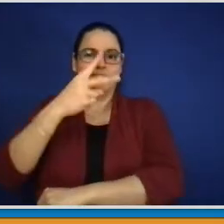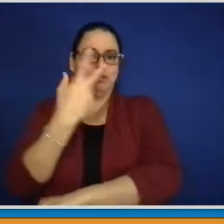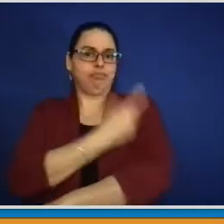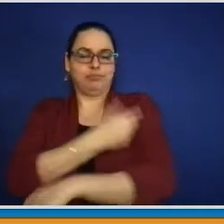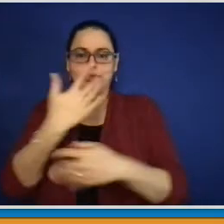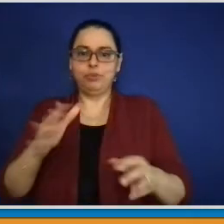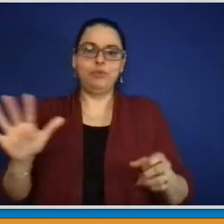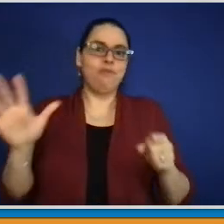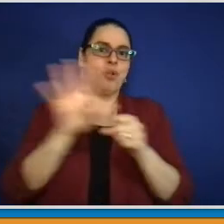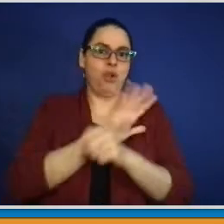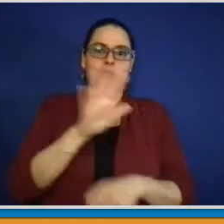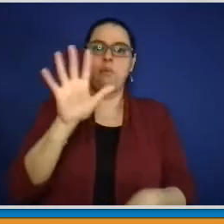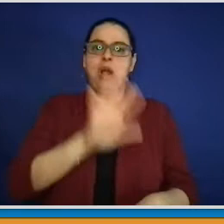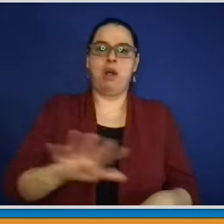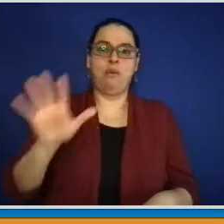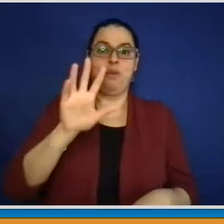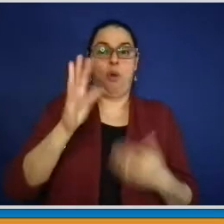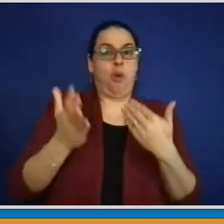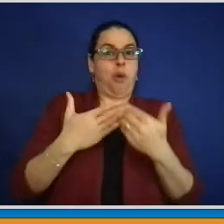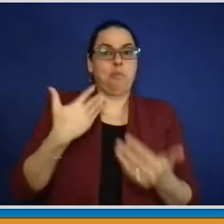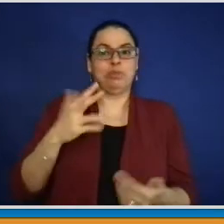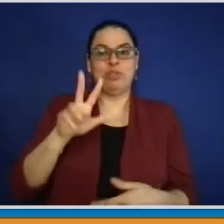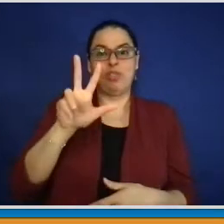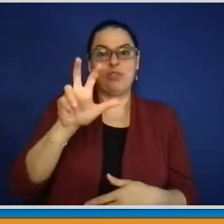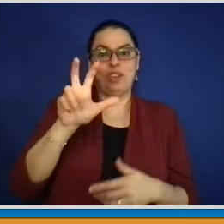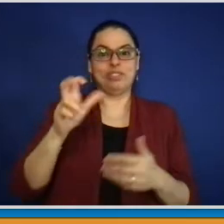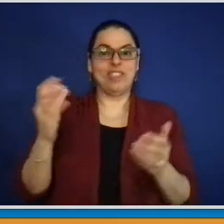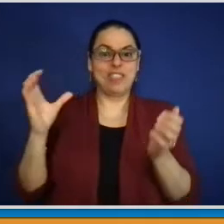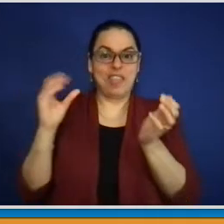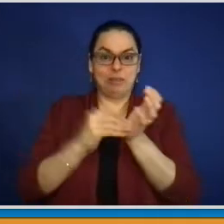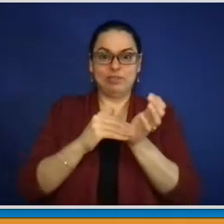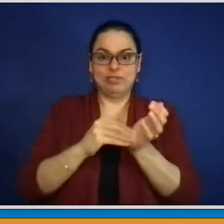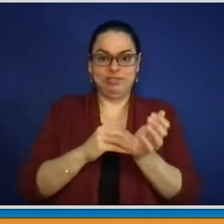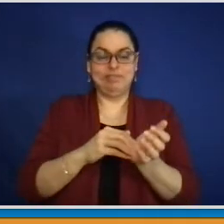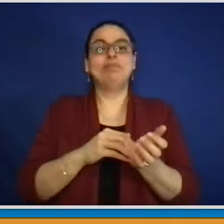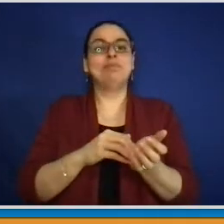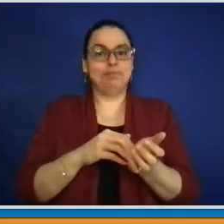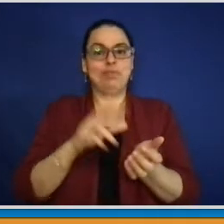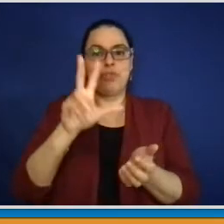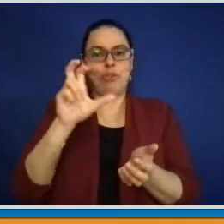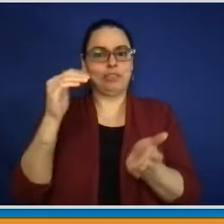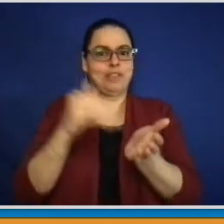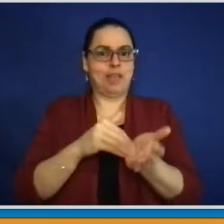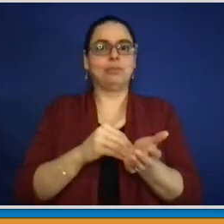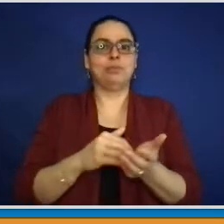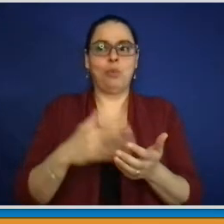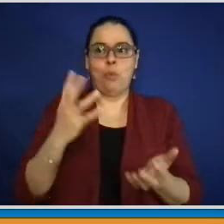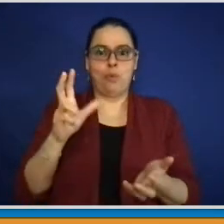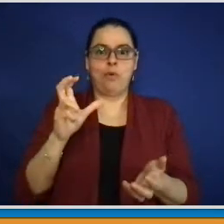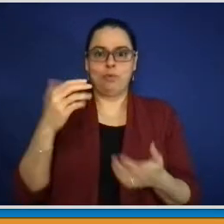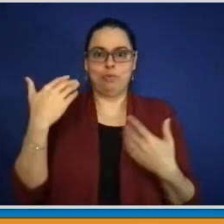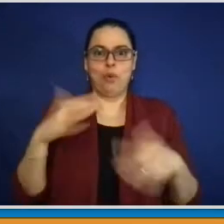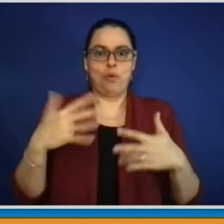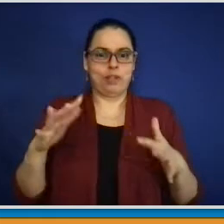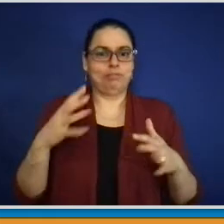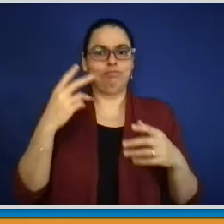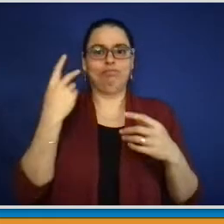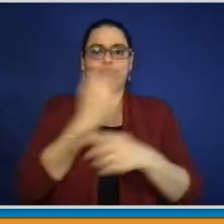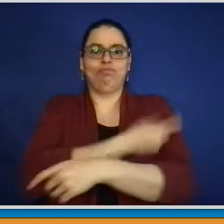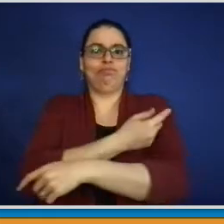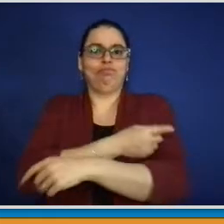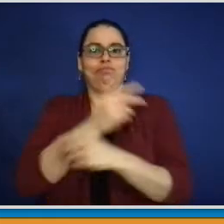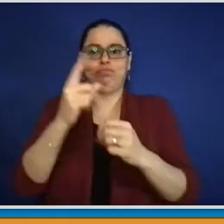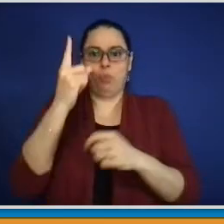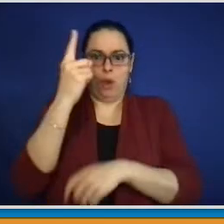talking about having 15% have completed their vaccines, having both vaccines if it's Pfizer or Moderna, or one if it's